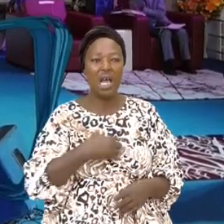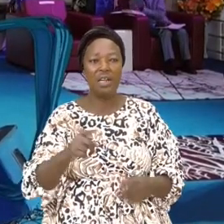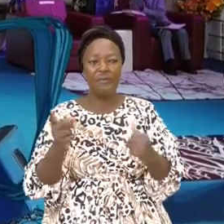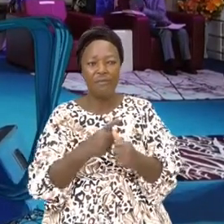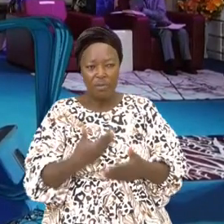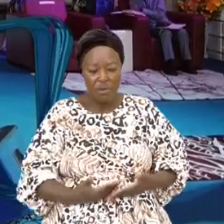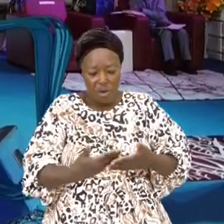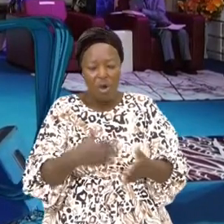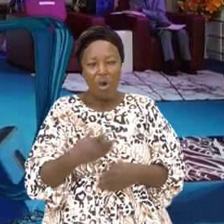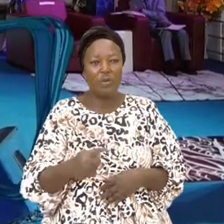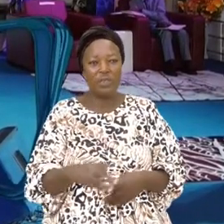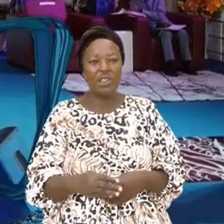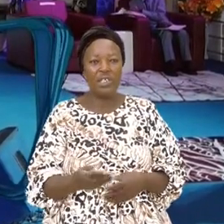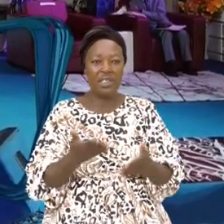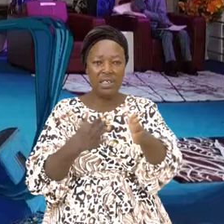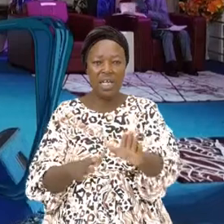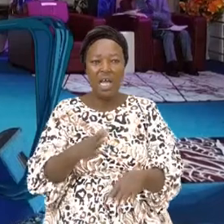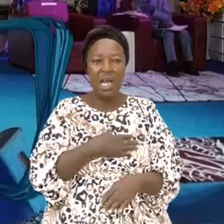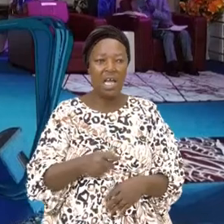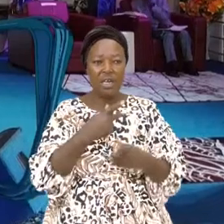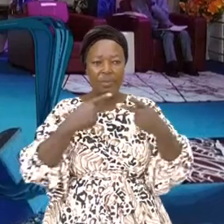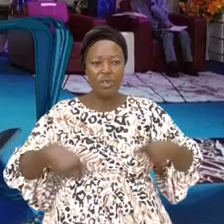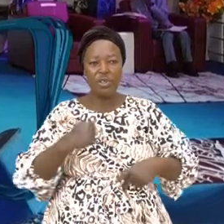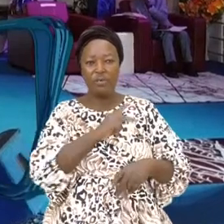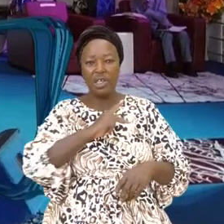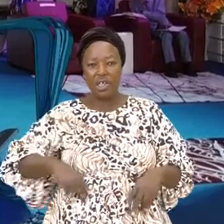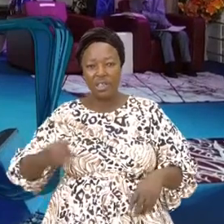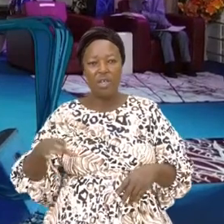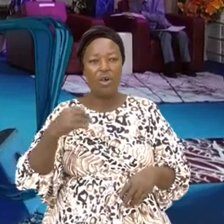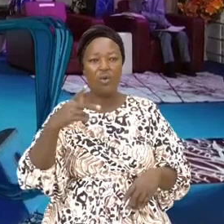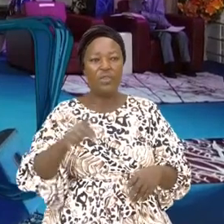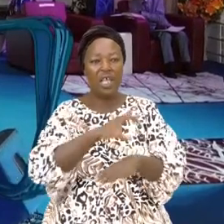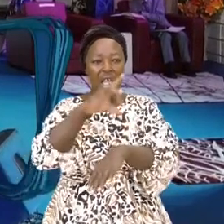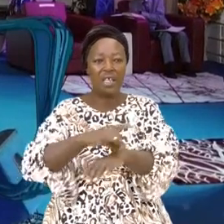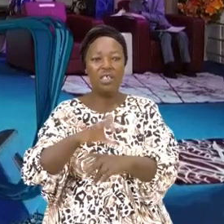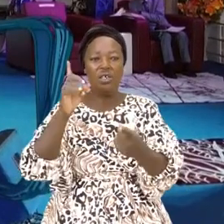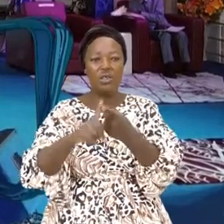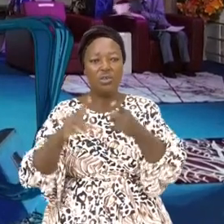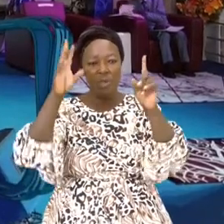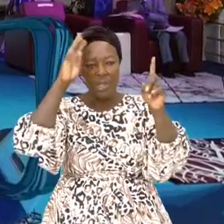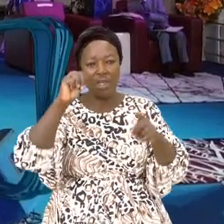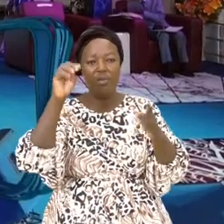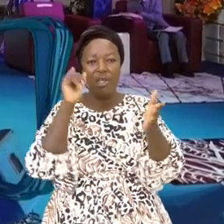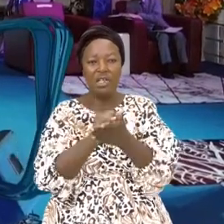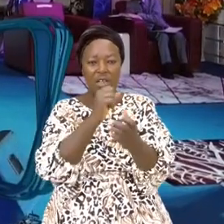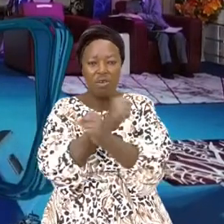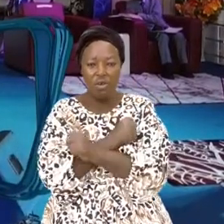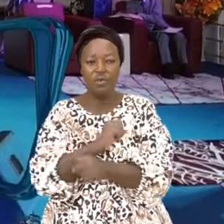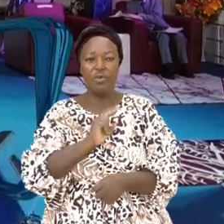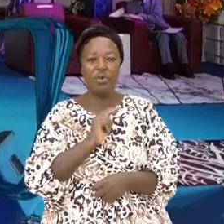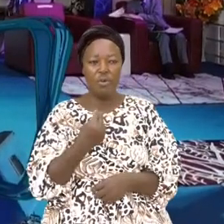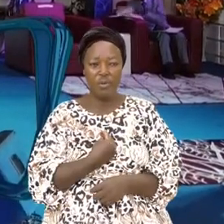the prince of the kings of the earth, unto him that loved